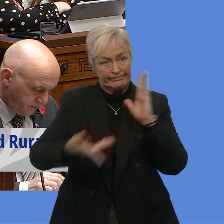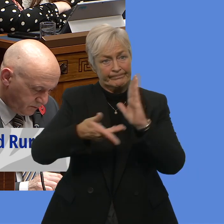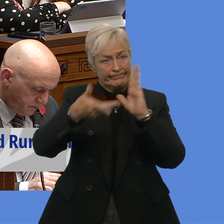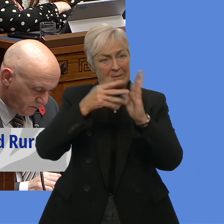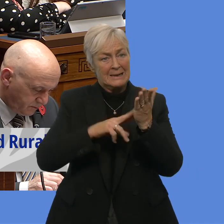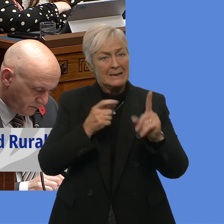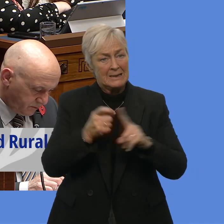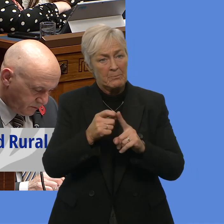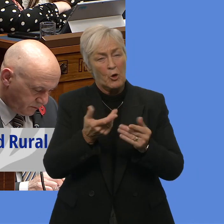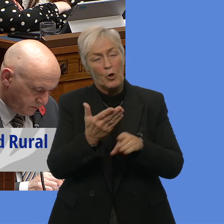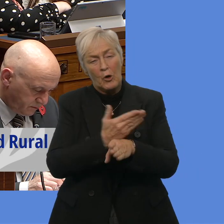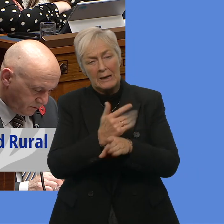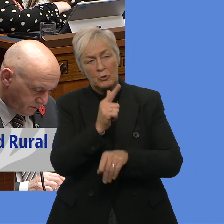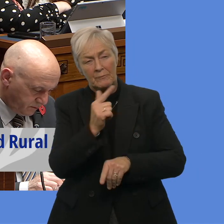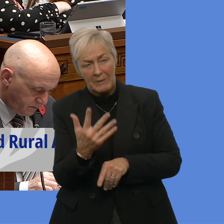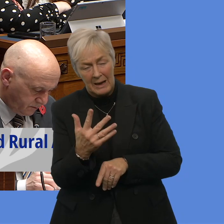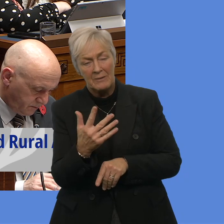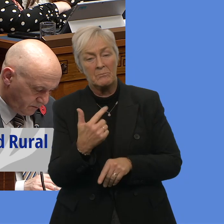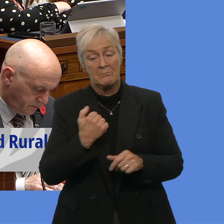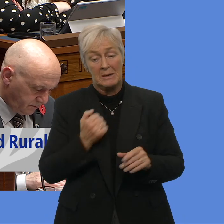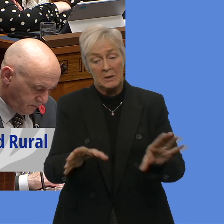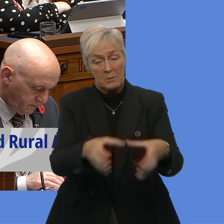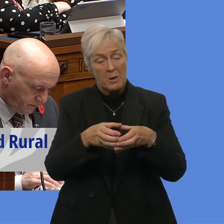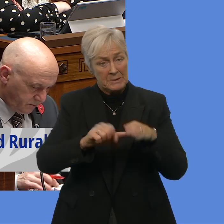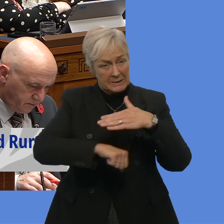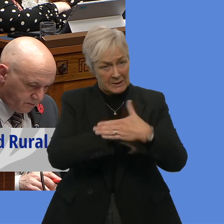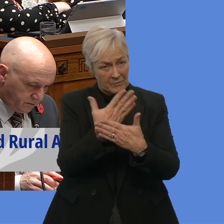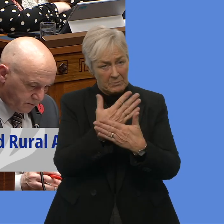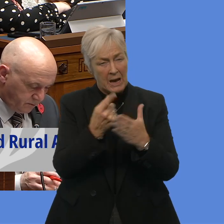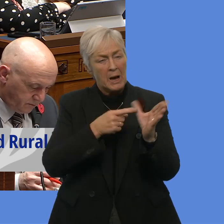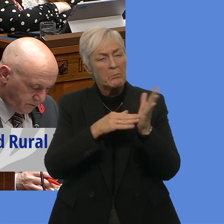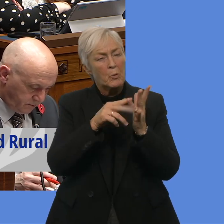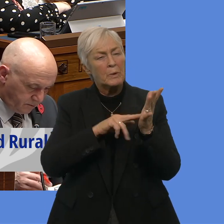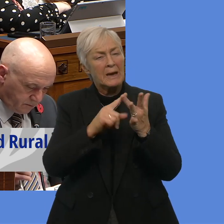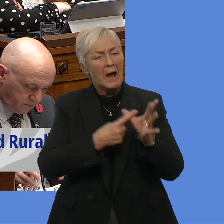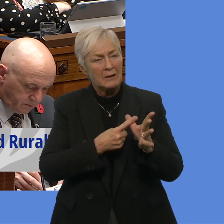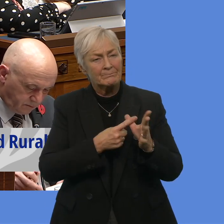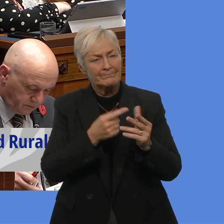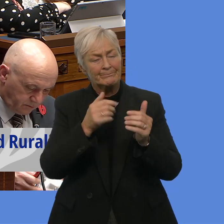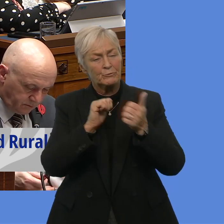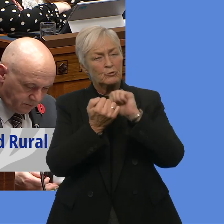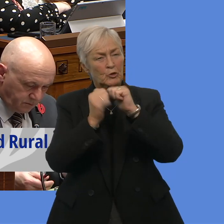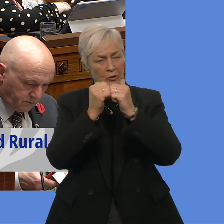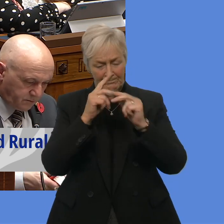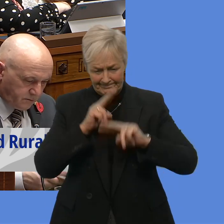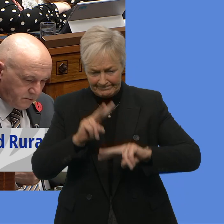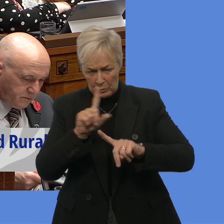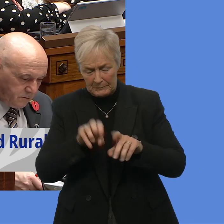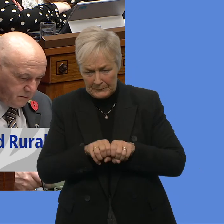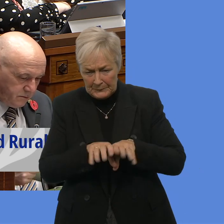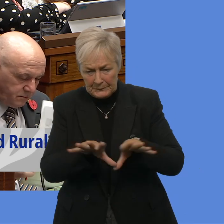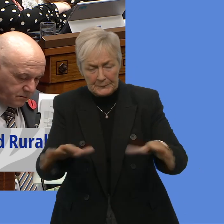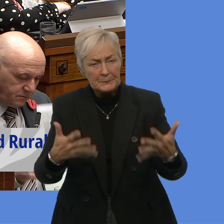early 2025. My department is also developing an ammonia strategy to deliver reductions in emissions in